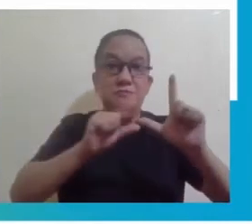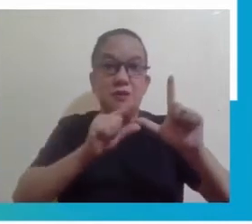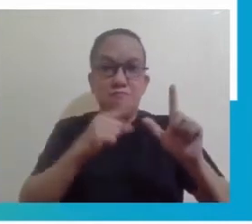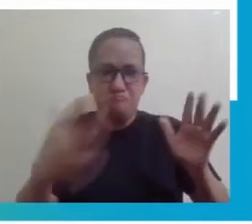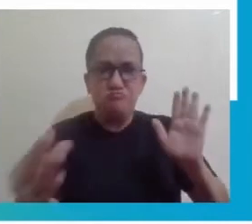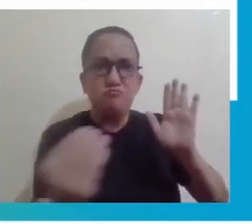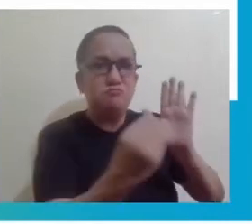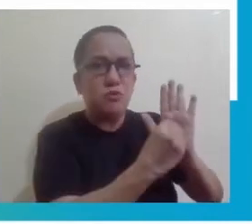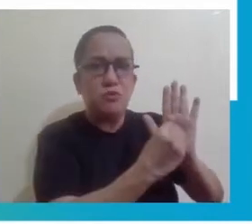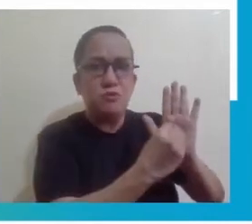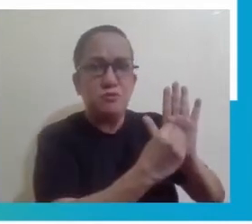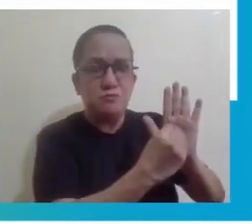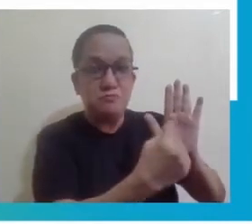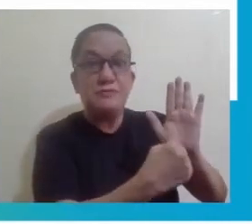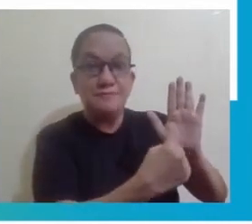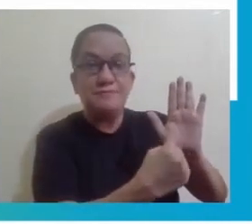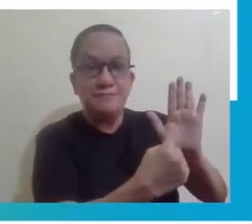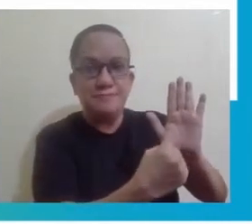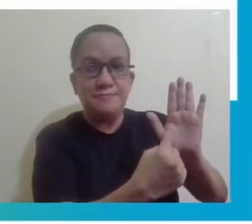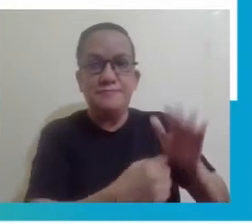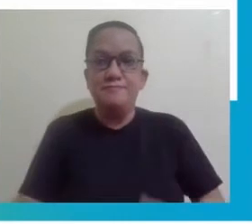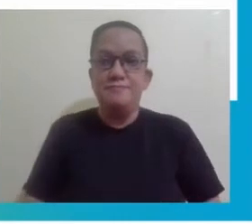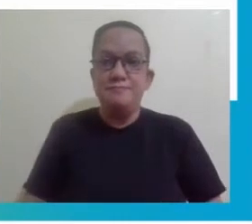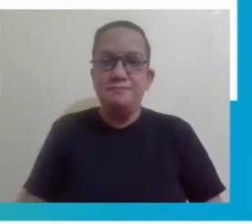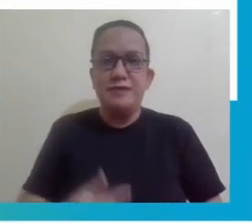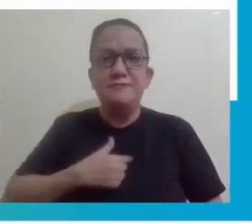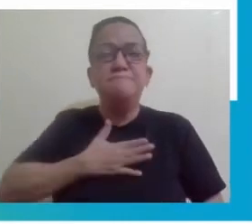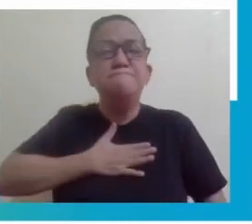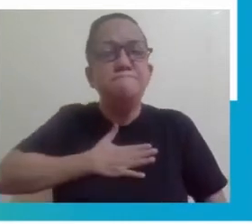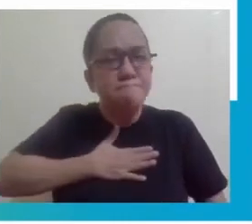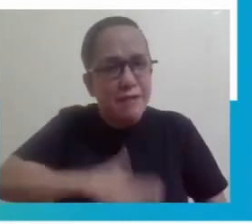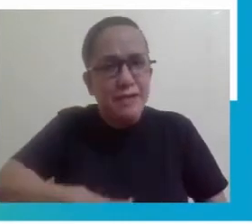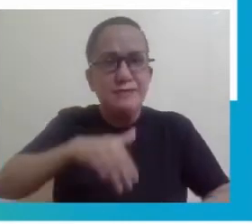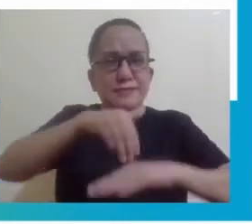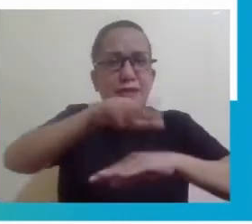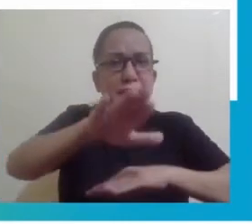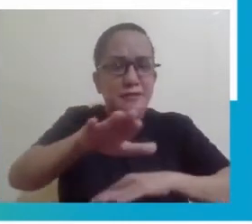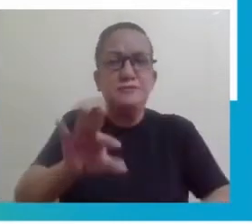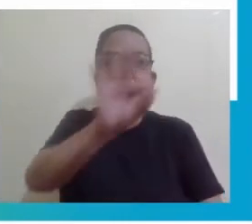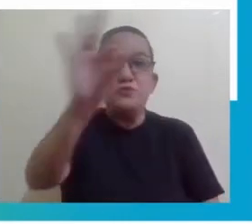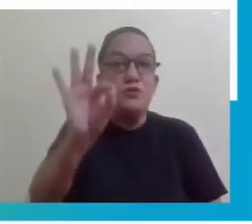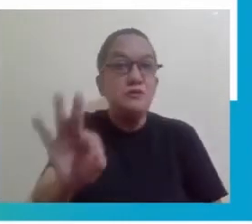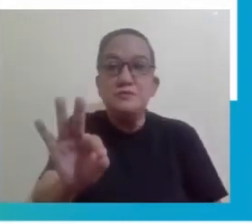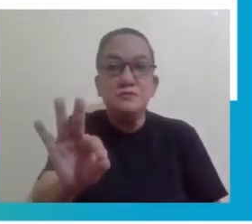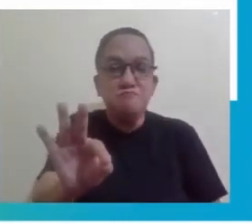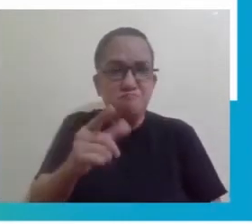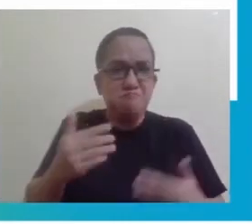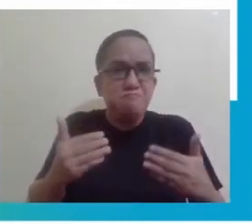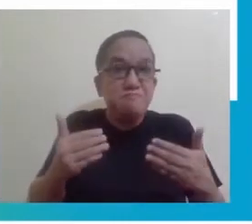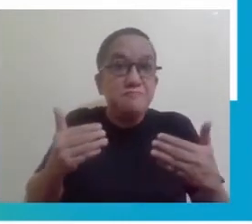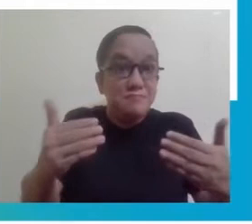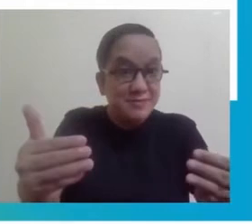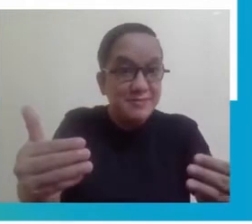or like questions as you see them, as we hope to show the most interesting ones and have a